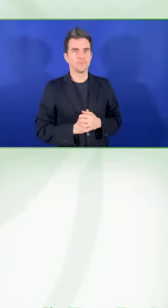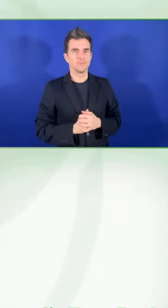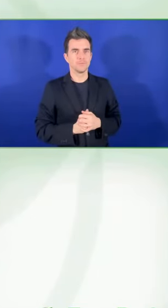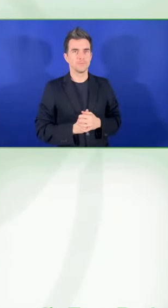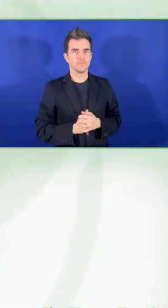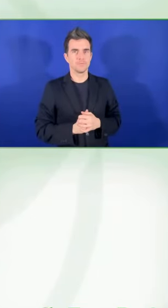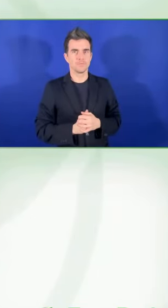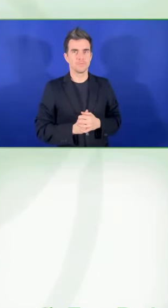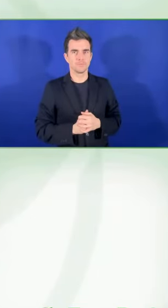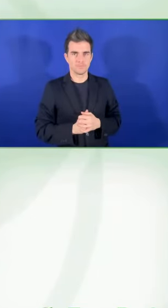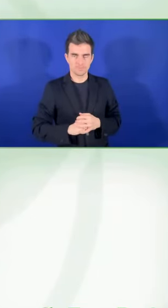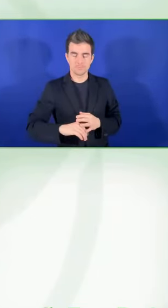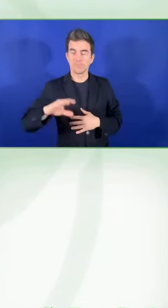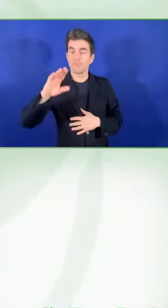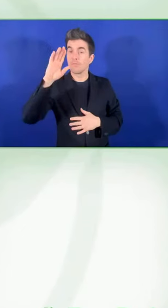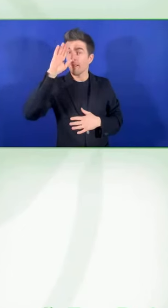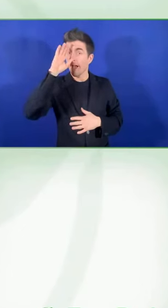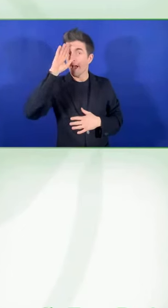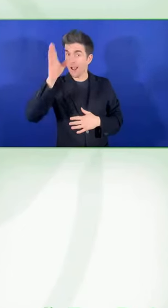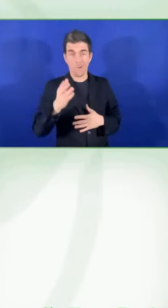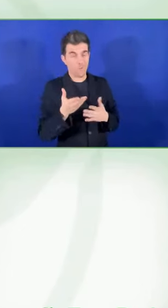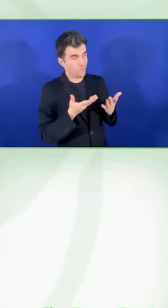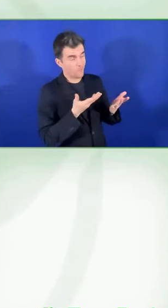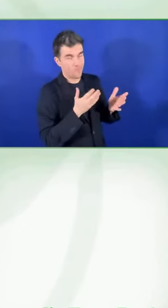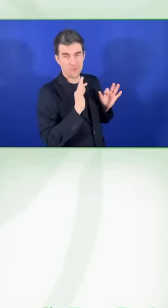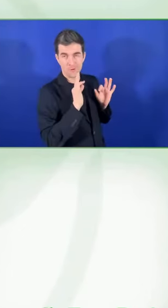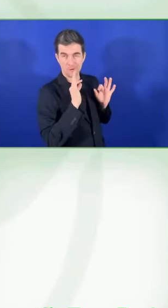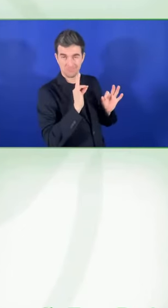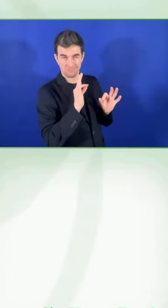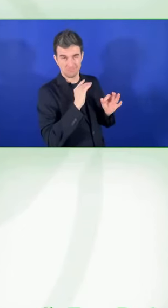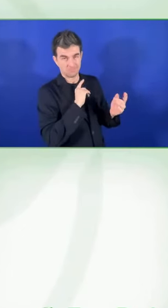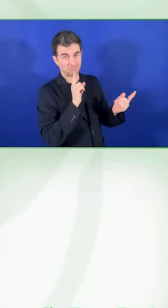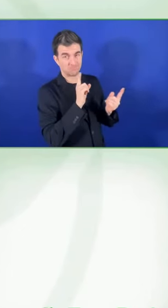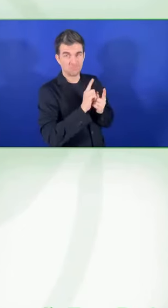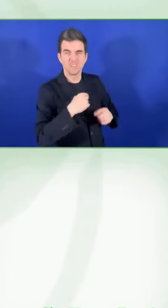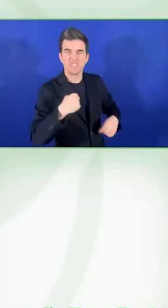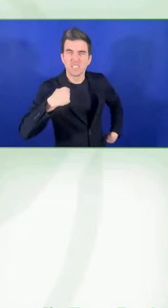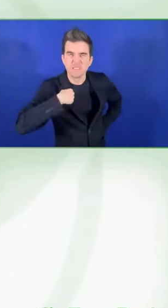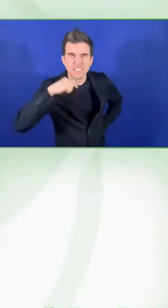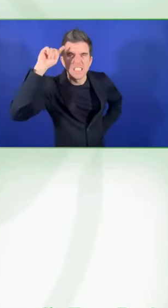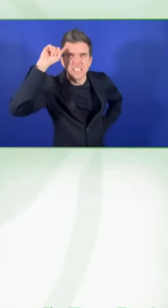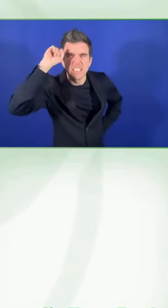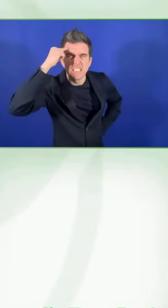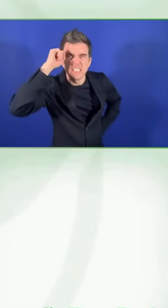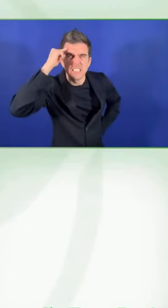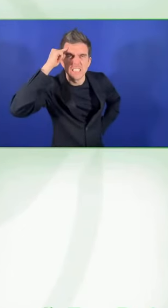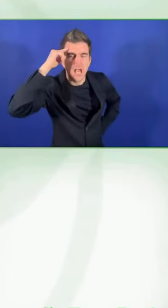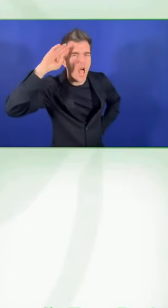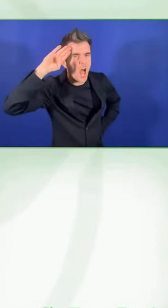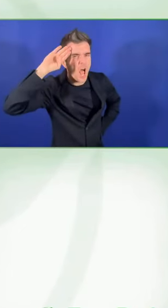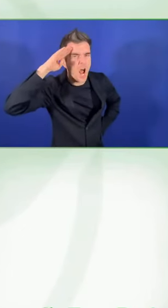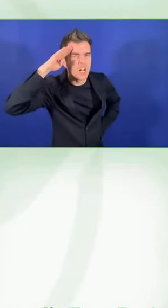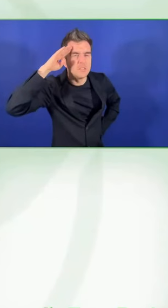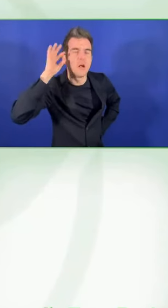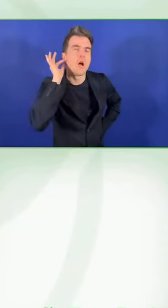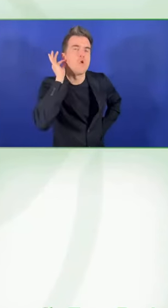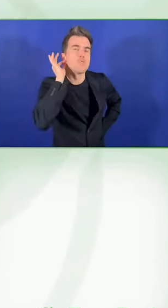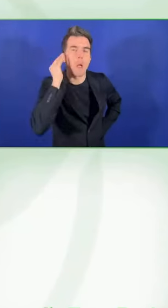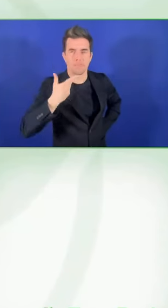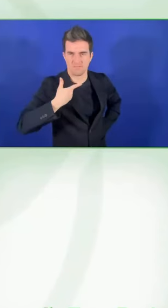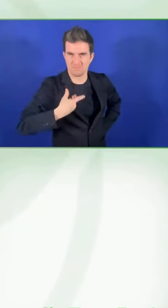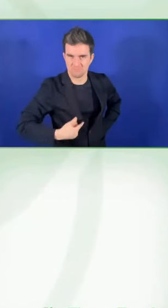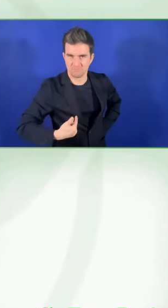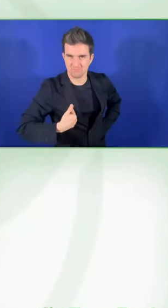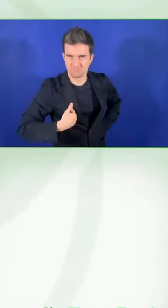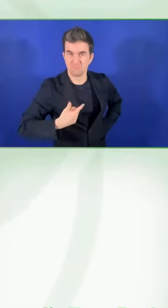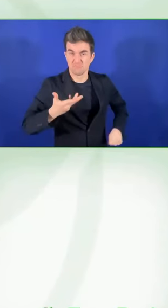agree that I run around like a headless chicken in very unusual colours. It's wonderful. We